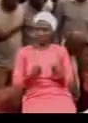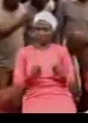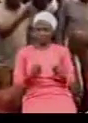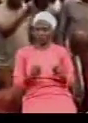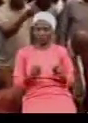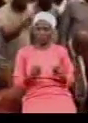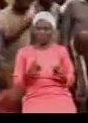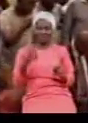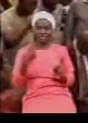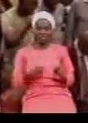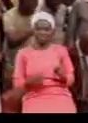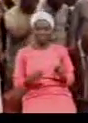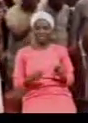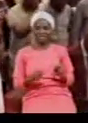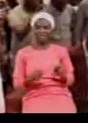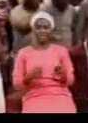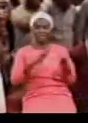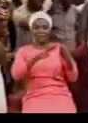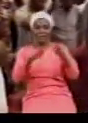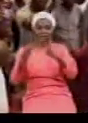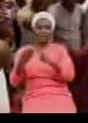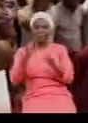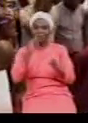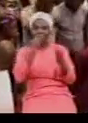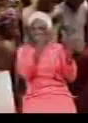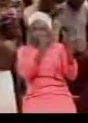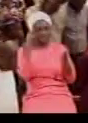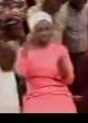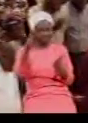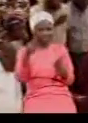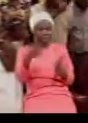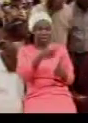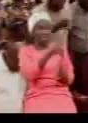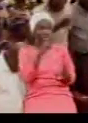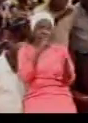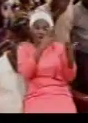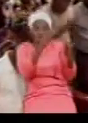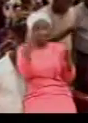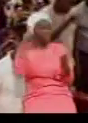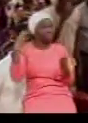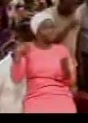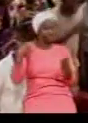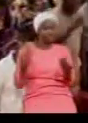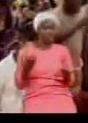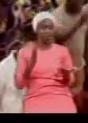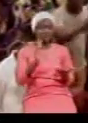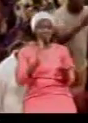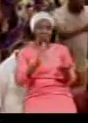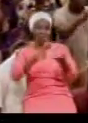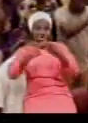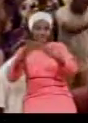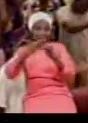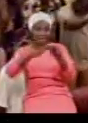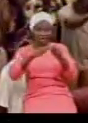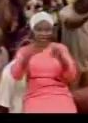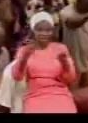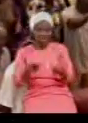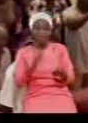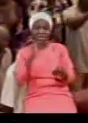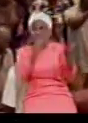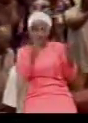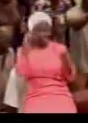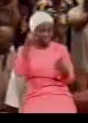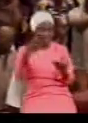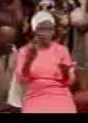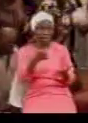community is waiting for you. We're waiting for the champion. Your community is waiting for you. We're waiting for